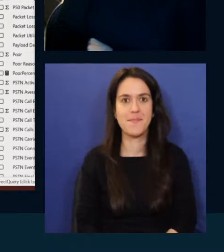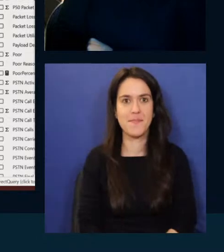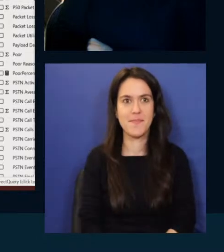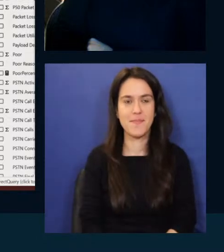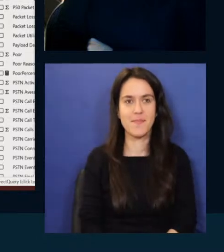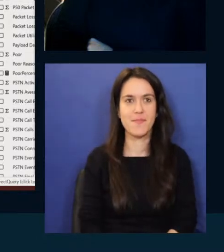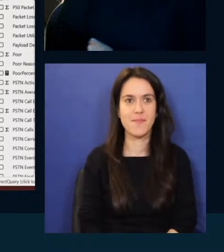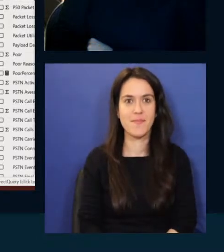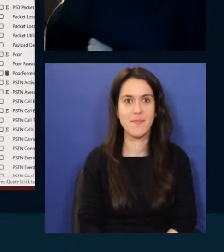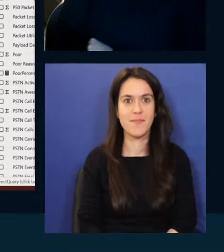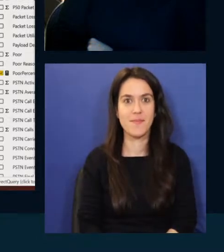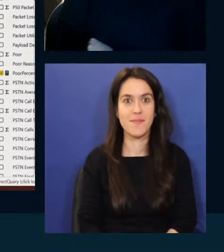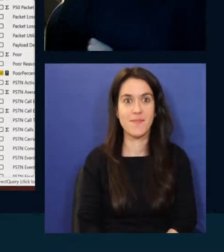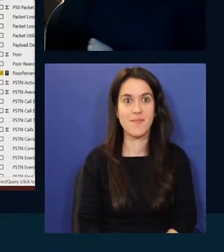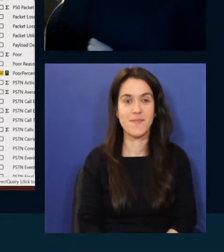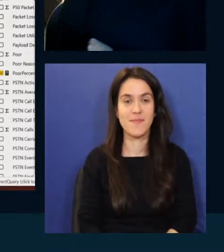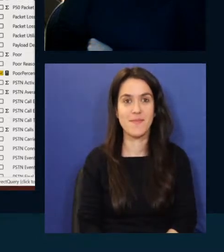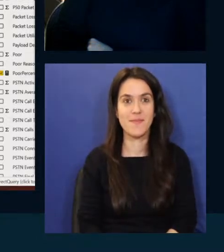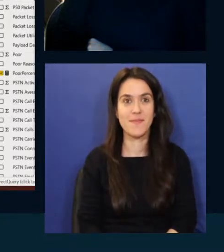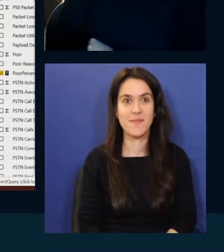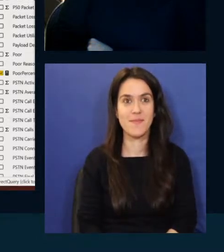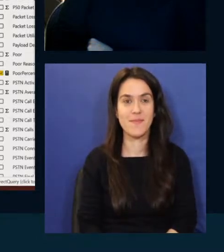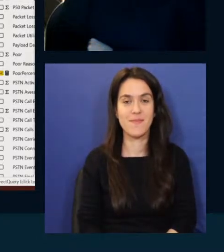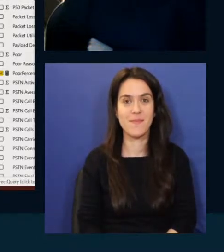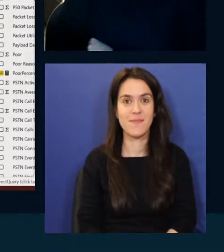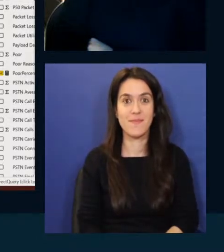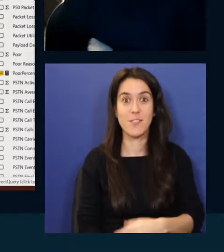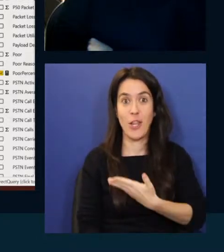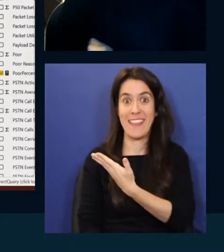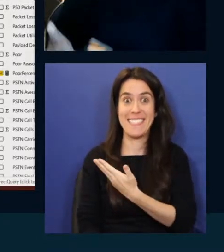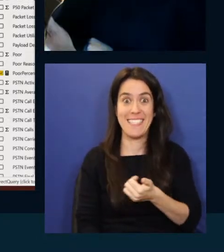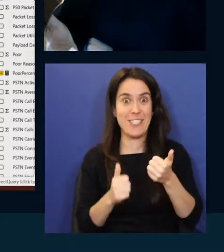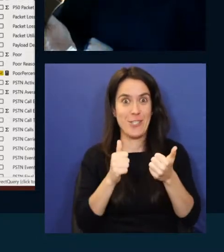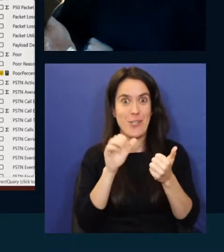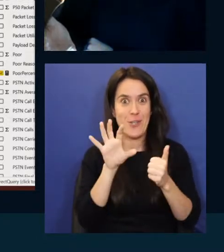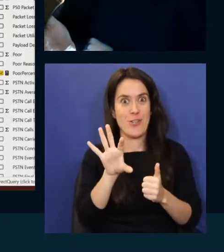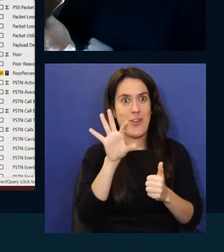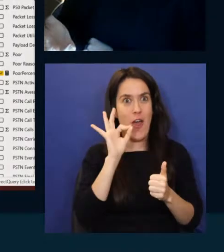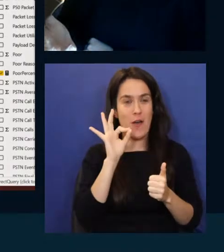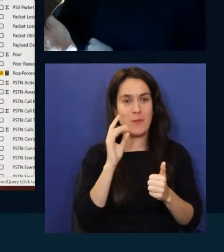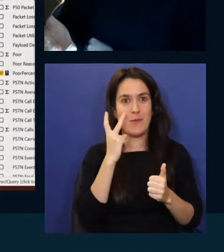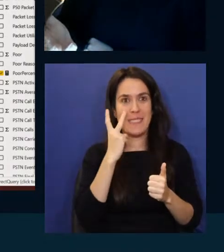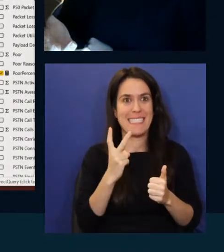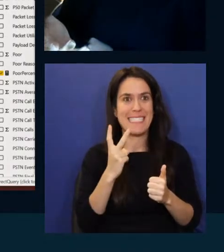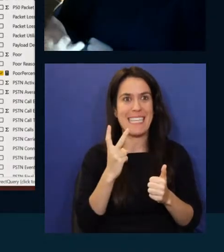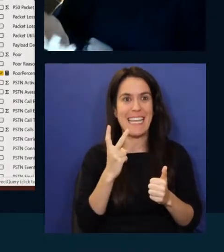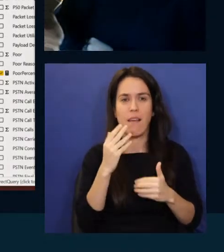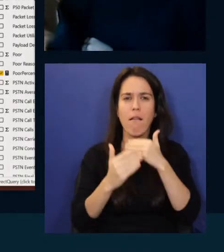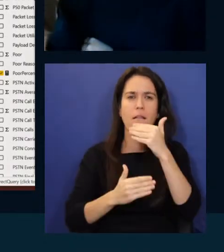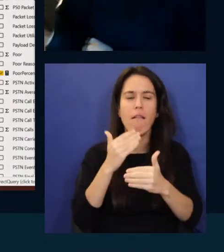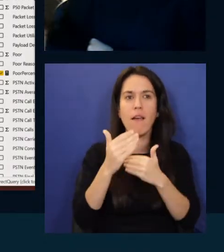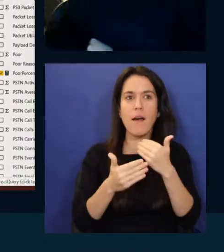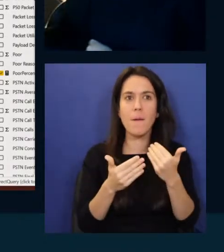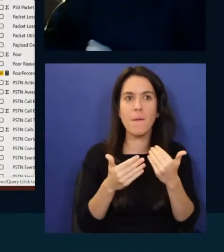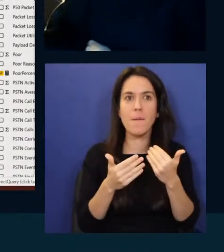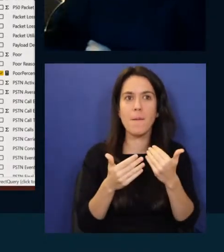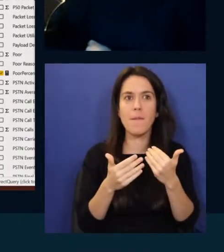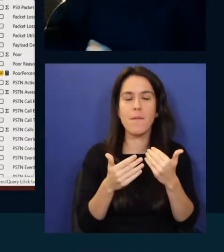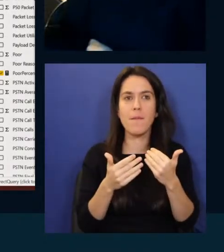So this is quite a neat option in terms of, for instance, looking at